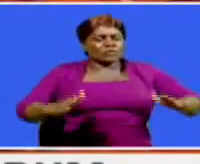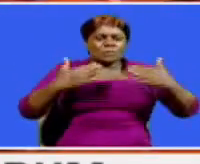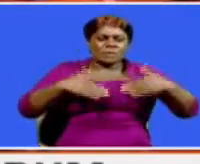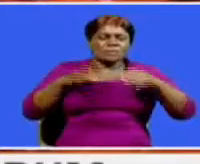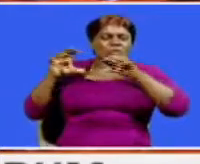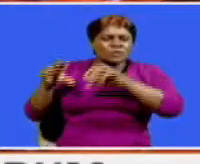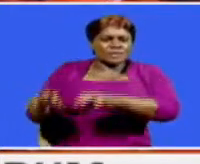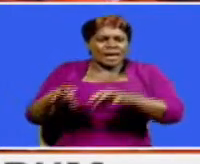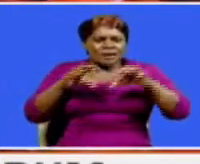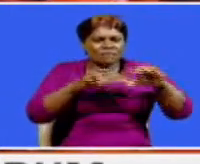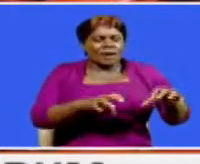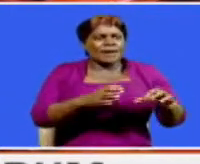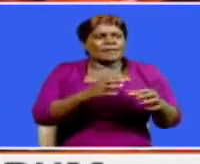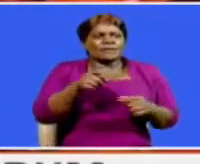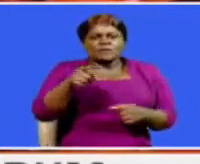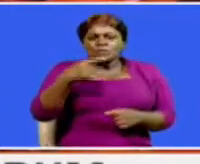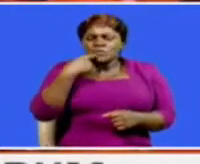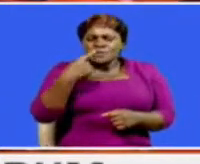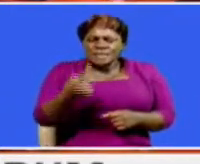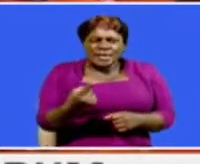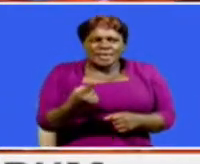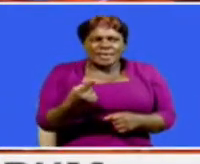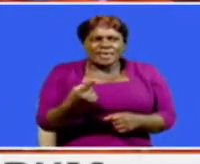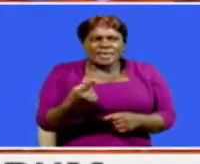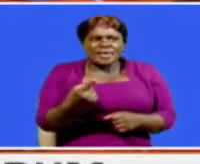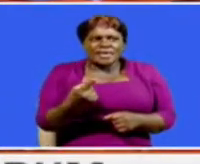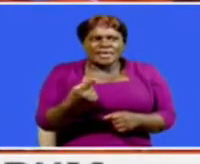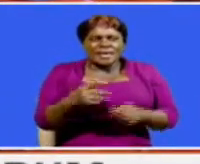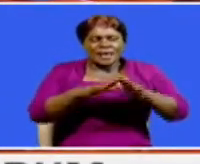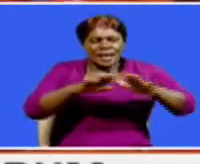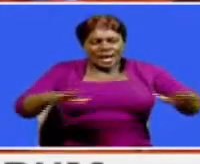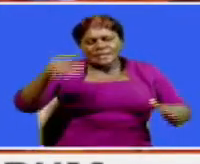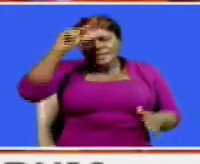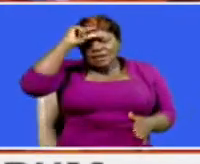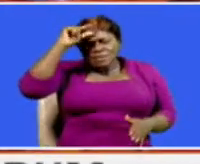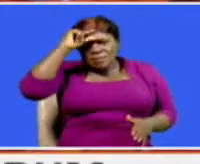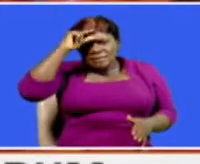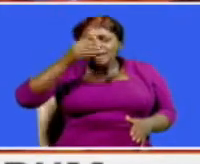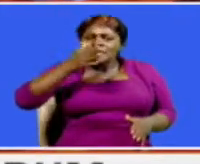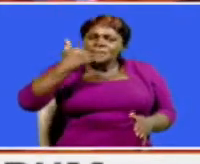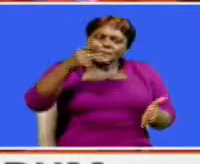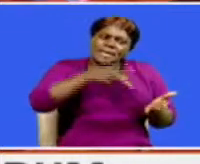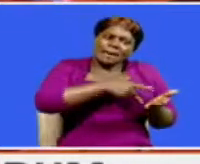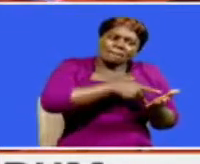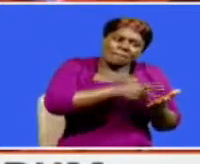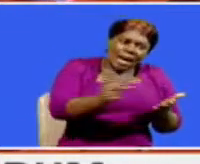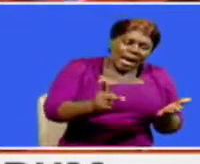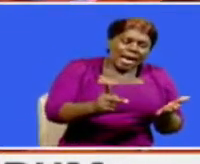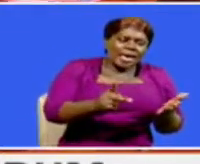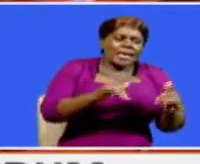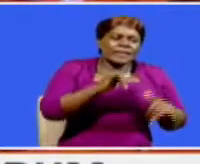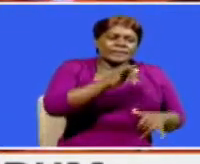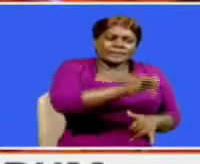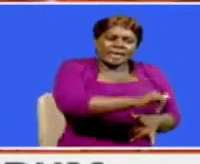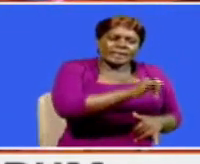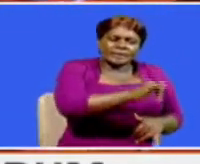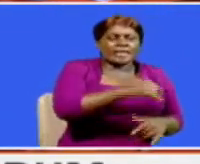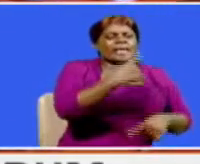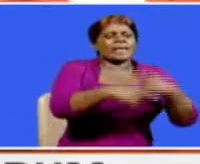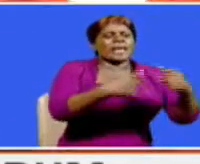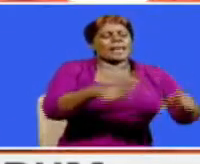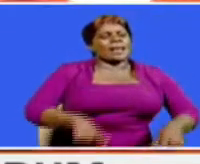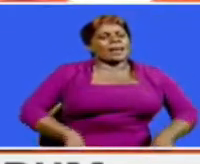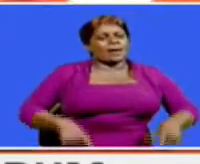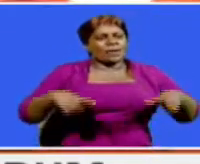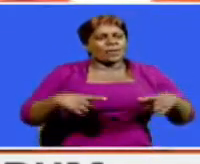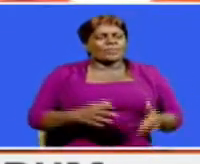wanaumia. Na kuna mpango unezongea na watu, kama shamba ilikuwa ya serikali, watu wanunue, wakae hapo, waendelee na maisha yao.